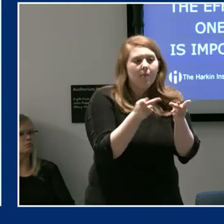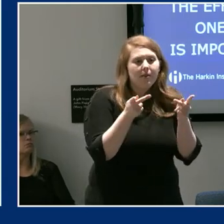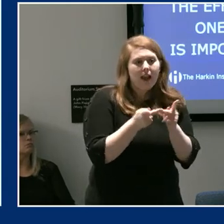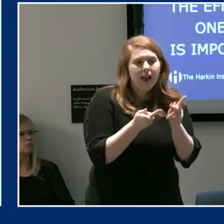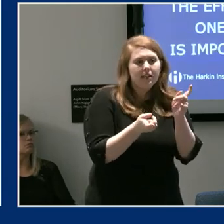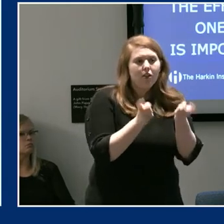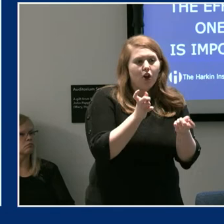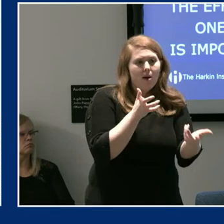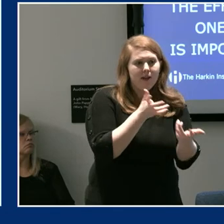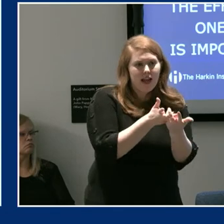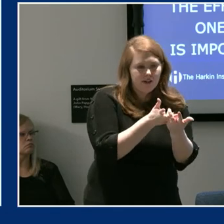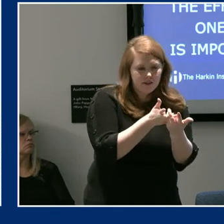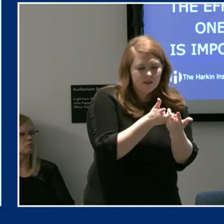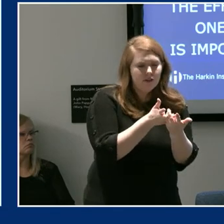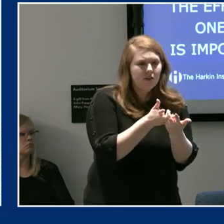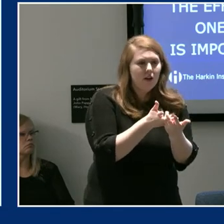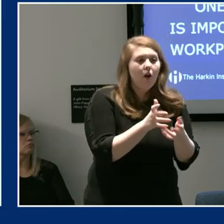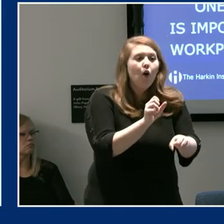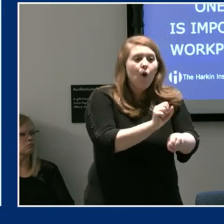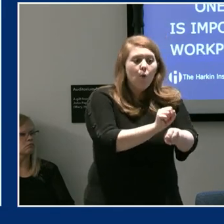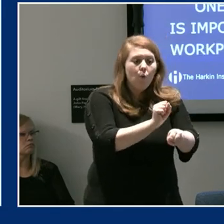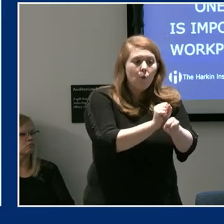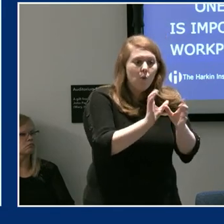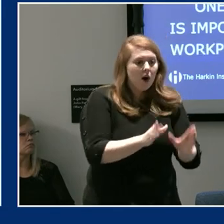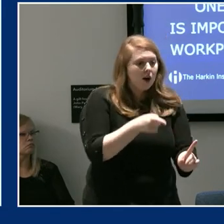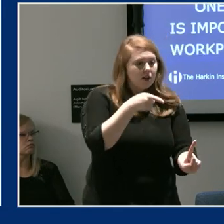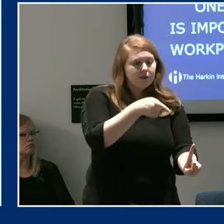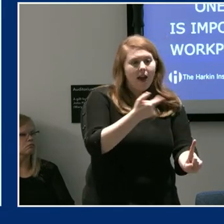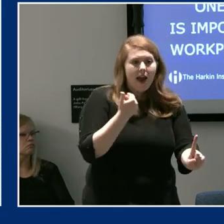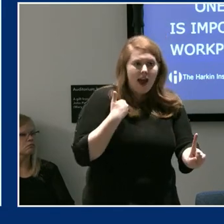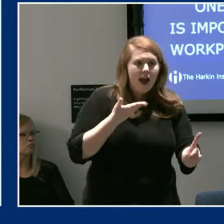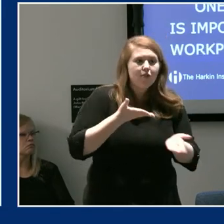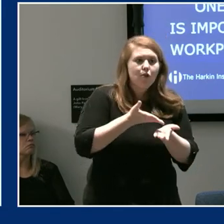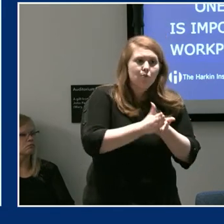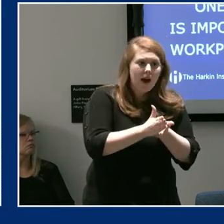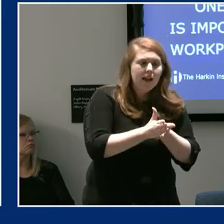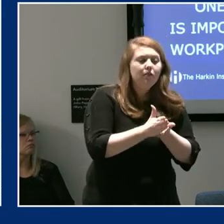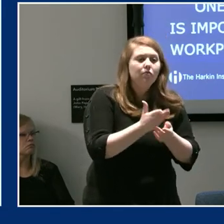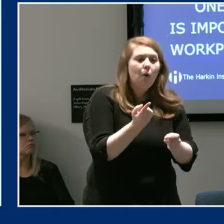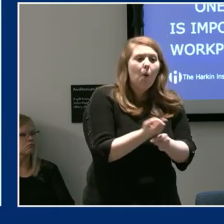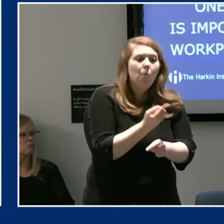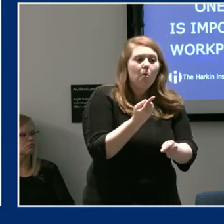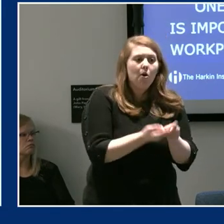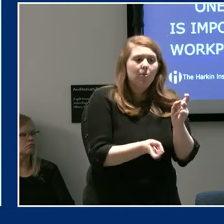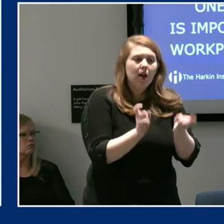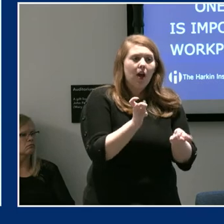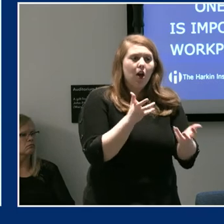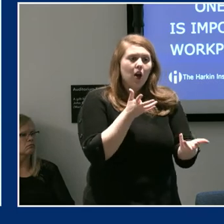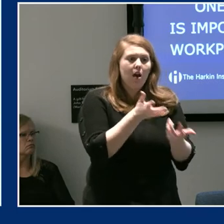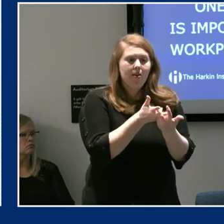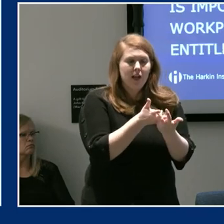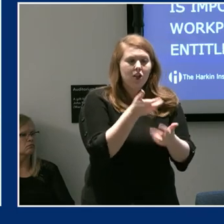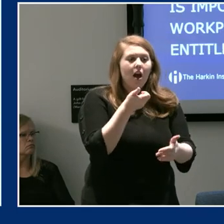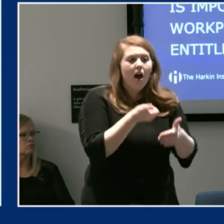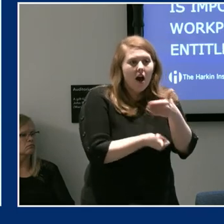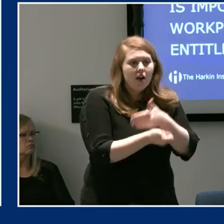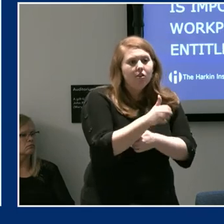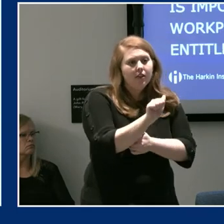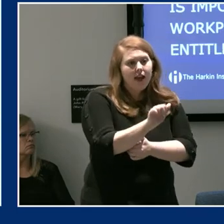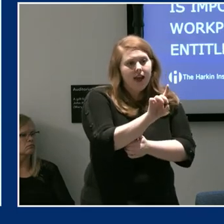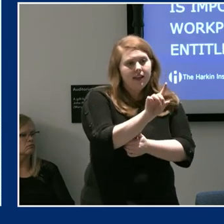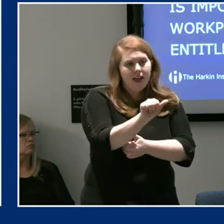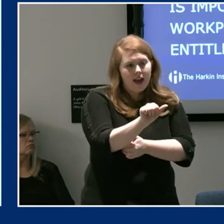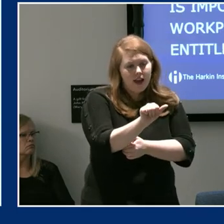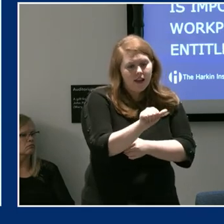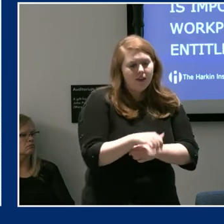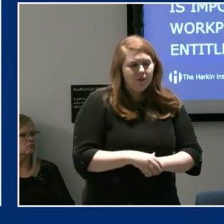accommodations. Workers are entitled to reasonable accommodations under the Americans with